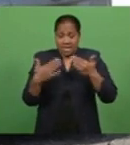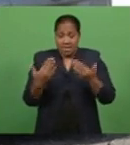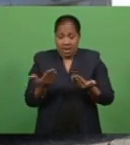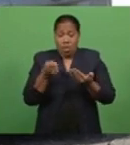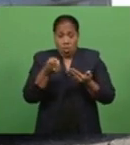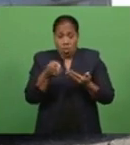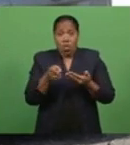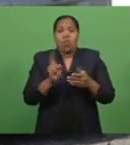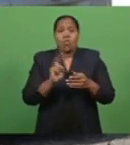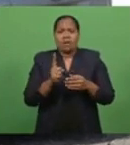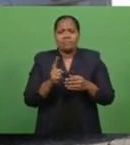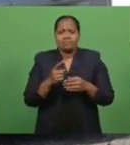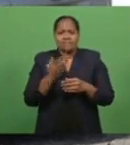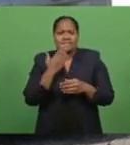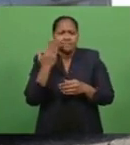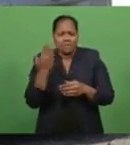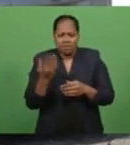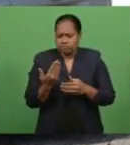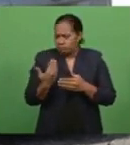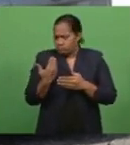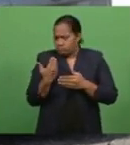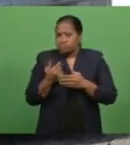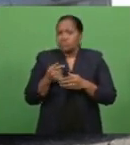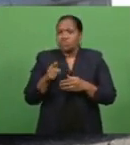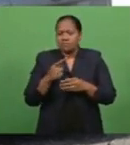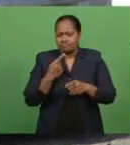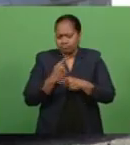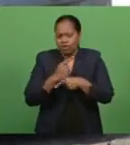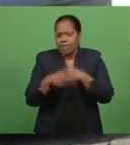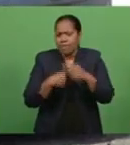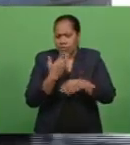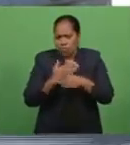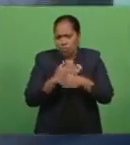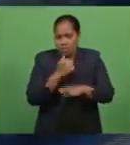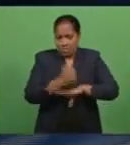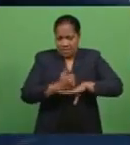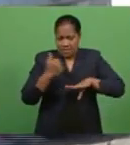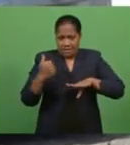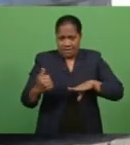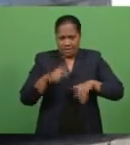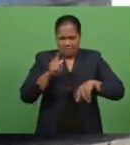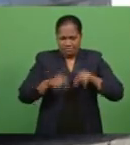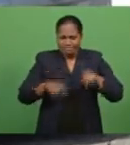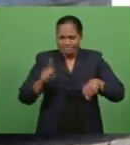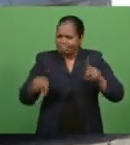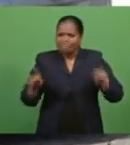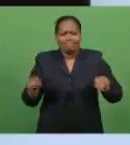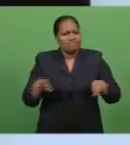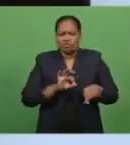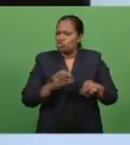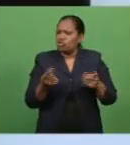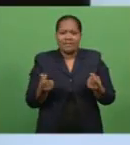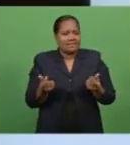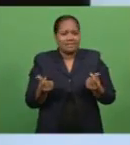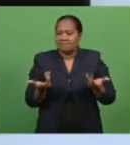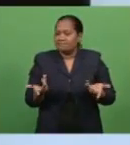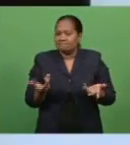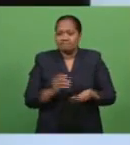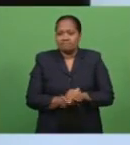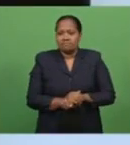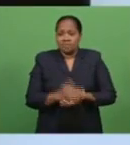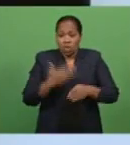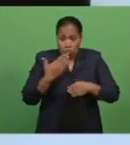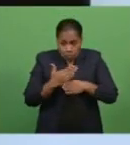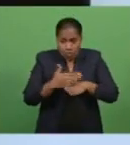Kumar, speaking earlier, had highlighted the work of the government, adding the diversification is not easy. The work